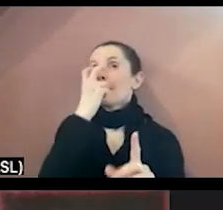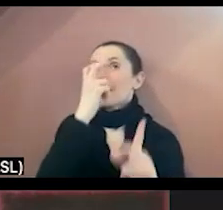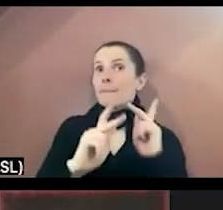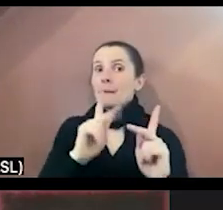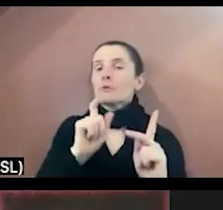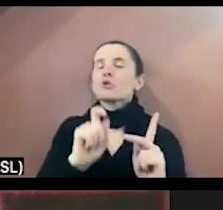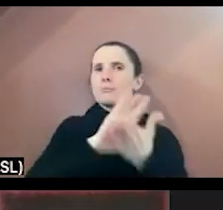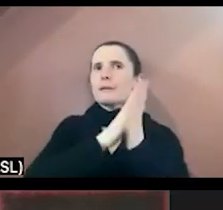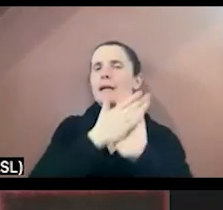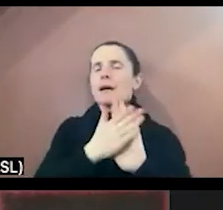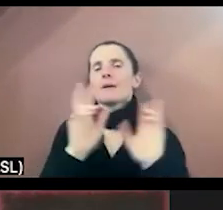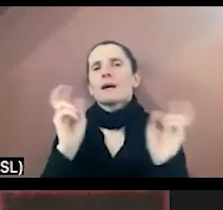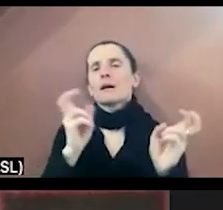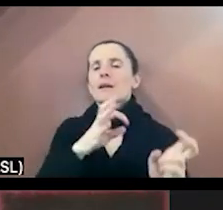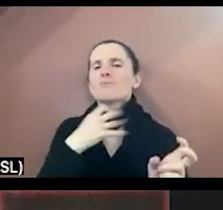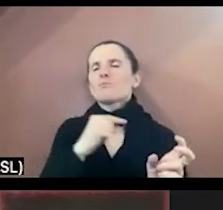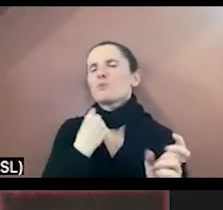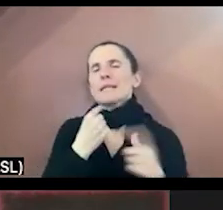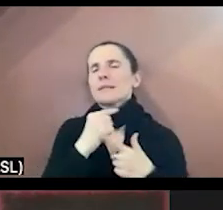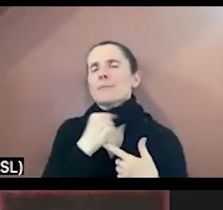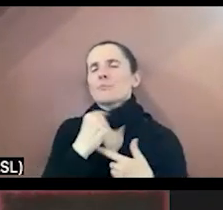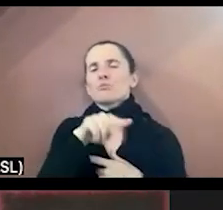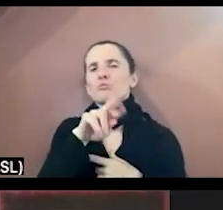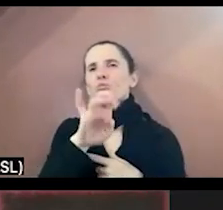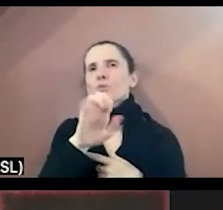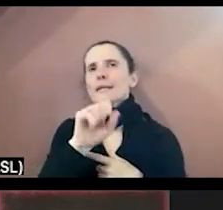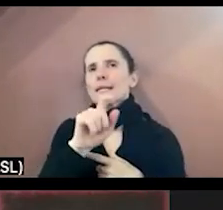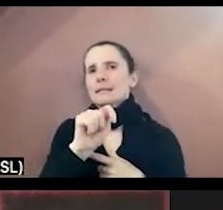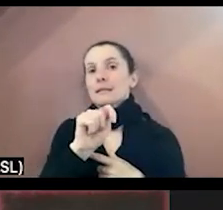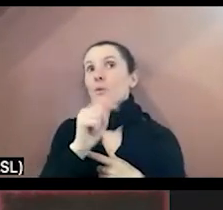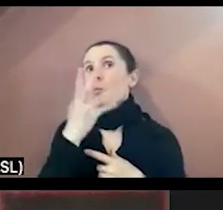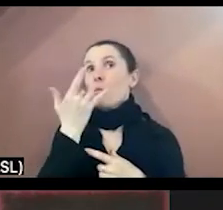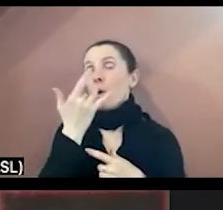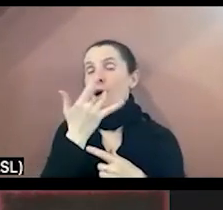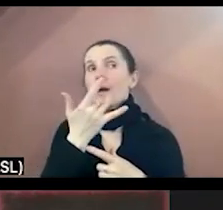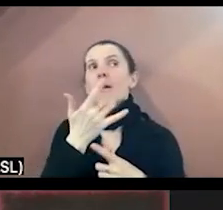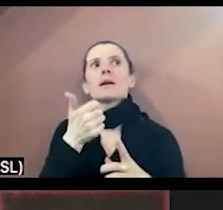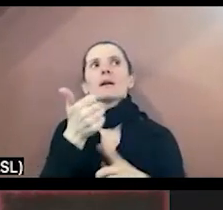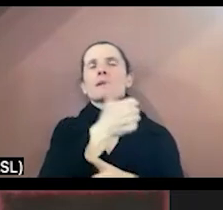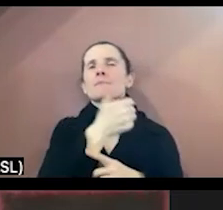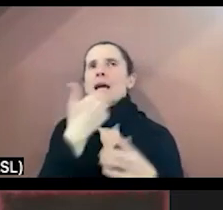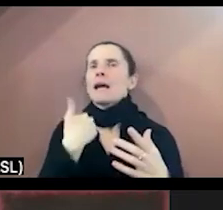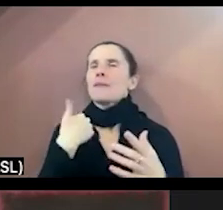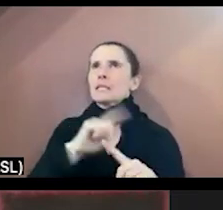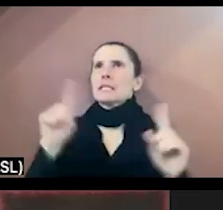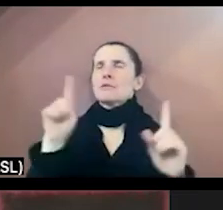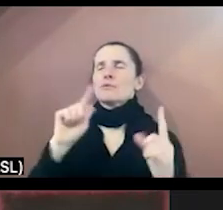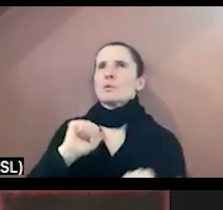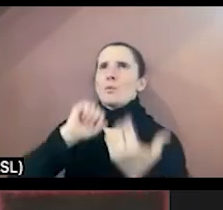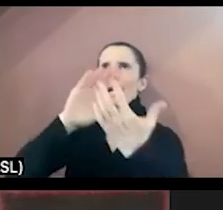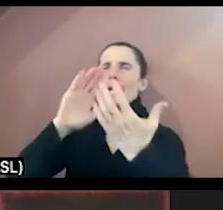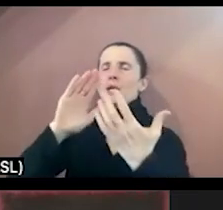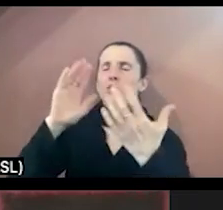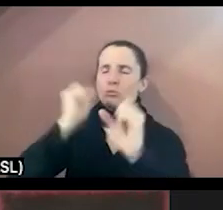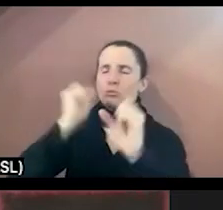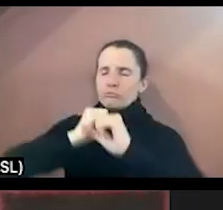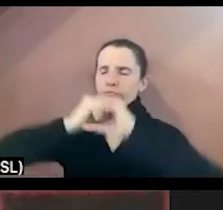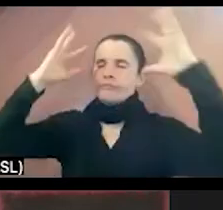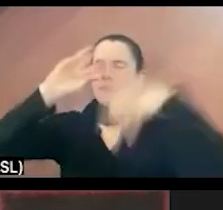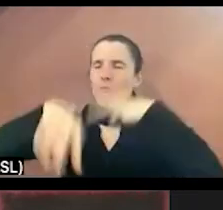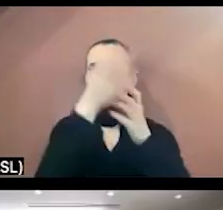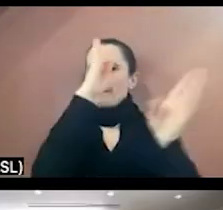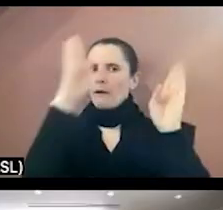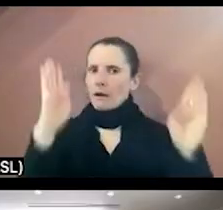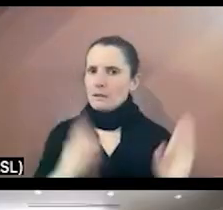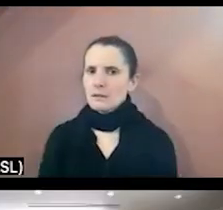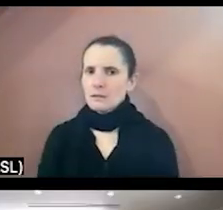could be in contact with gods, and understand beauty in a different way, in a more concrete